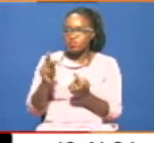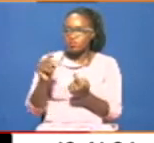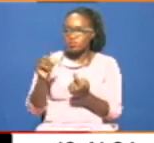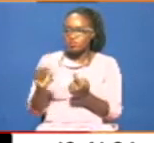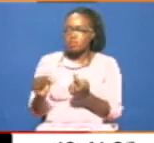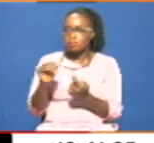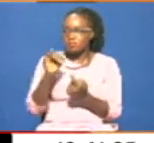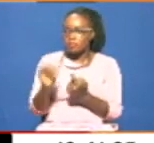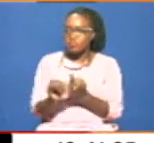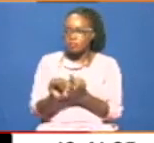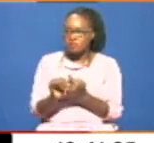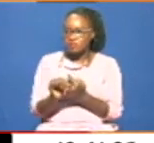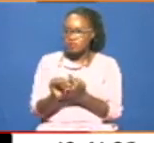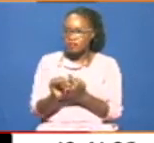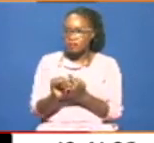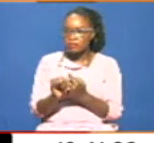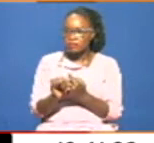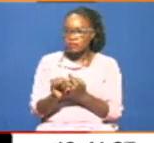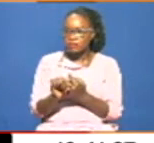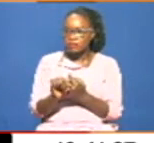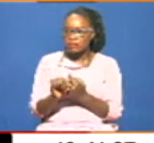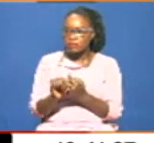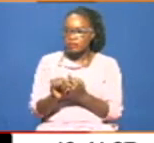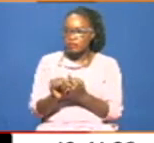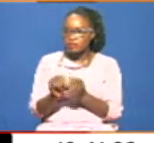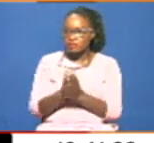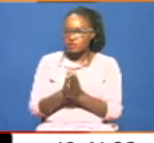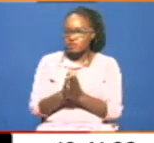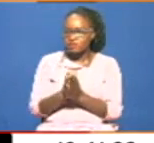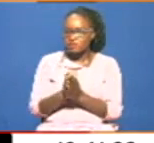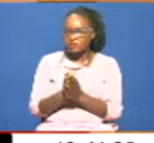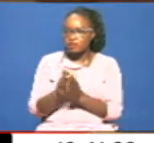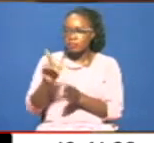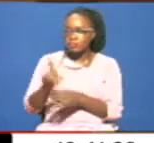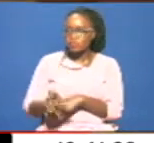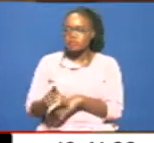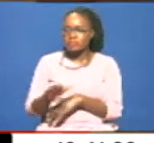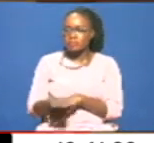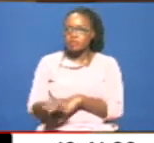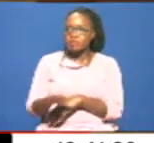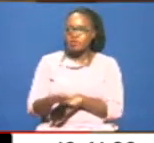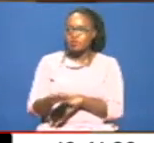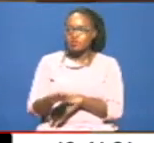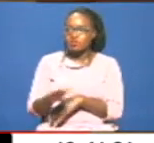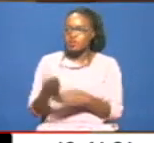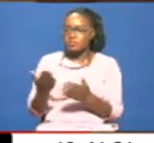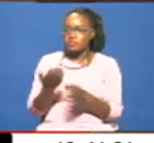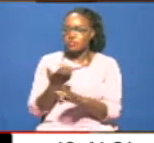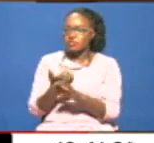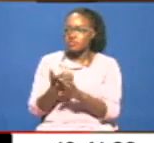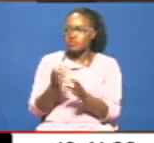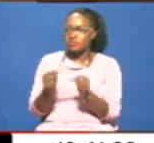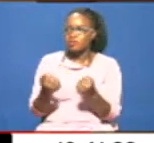or lower tiers stoves, compared to those. Jiko Koa saves you and